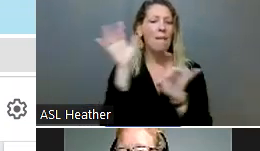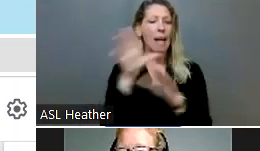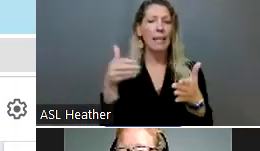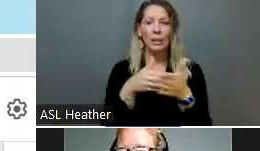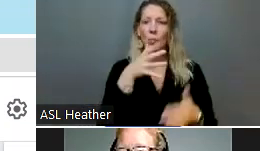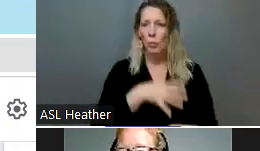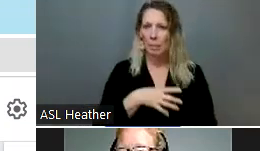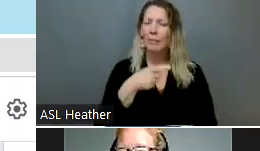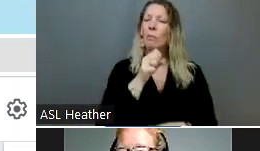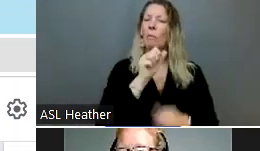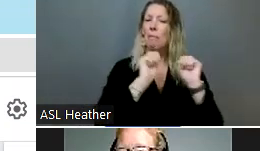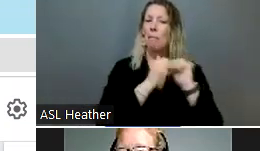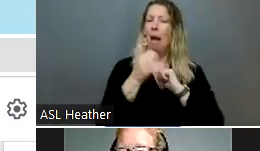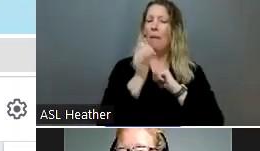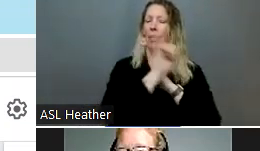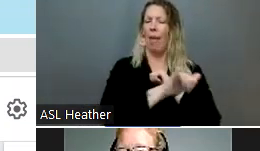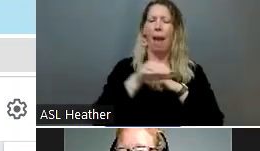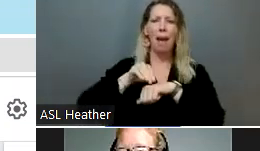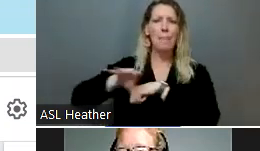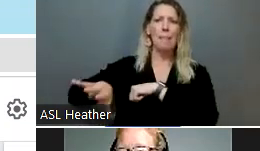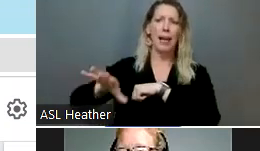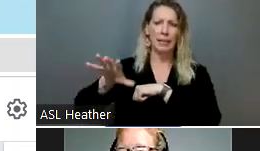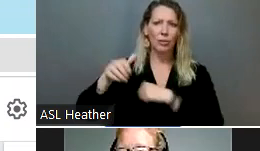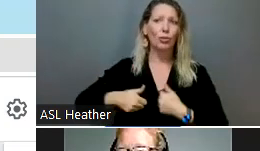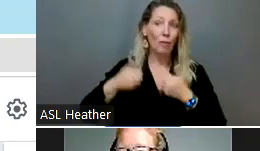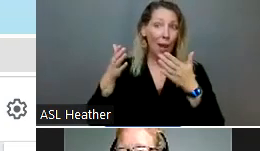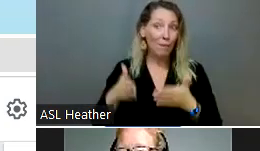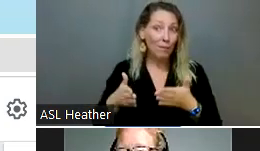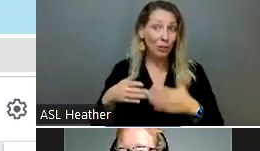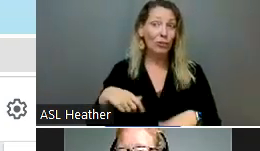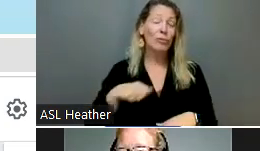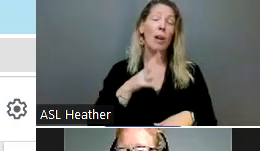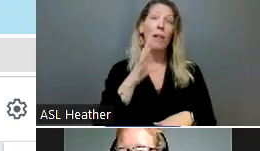impacts survivors. So for example, they talk about